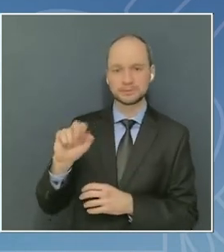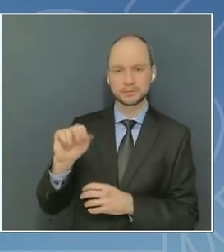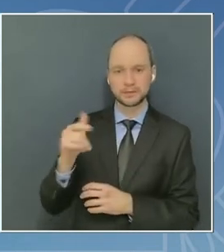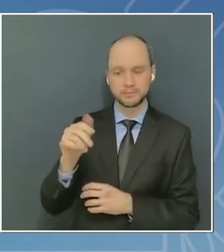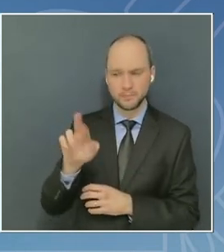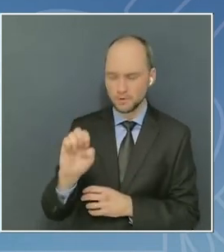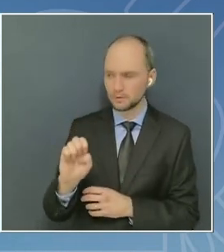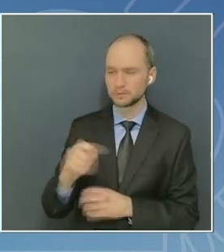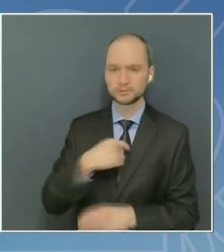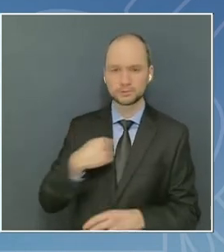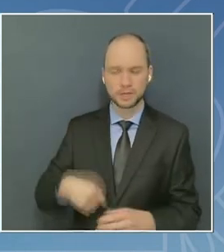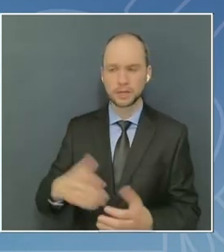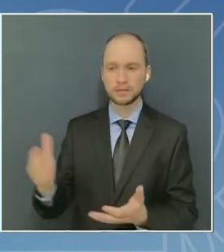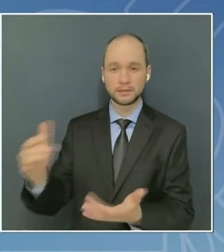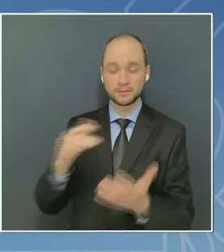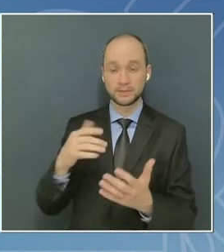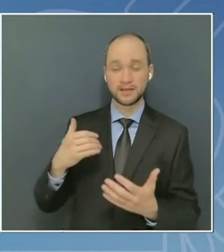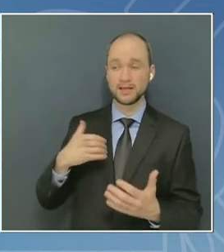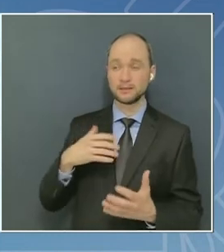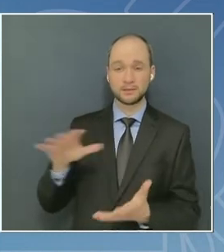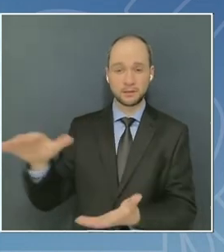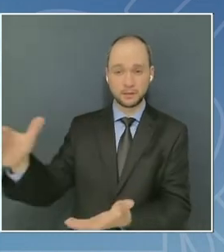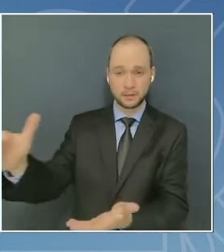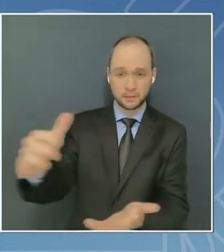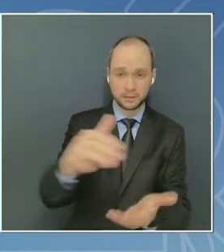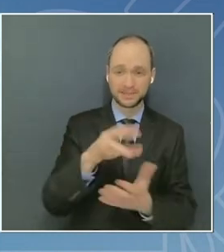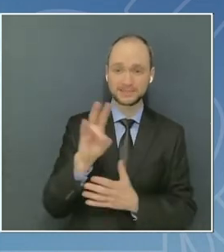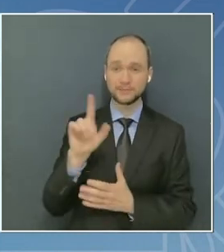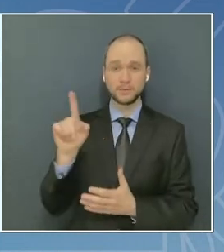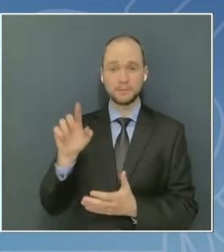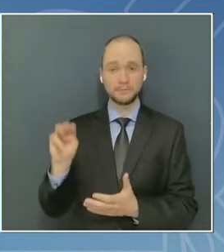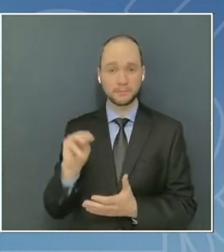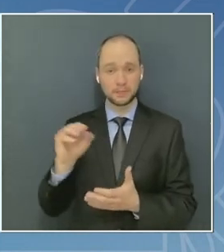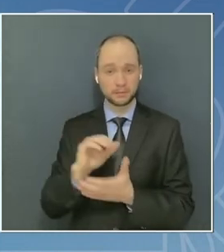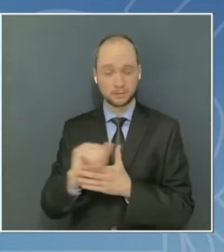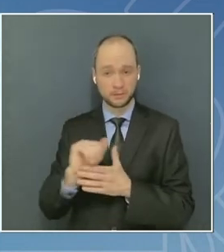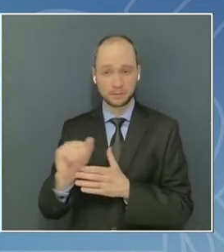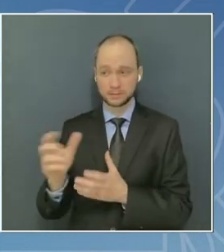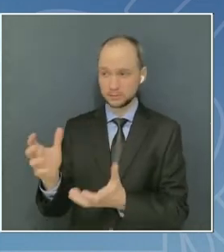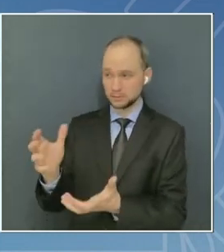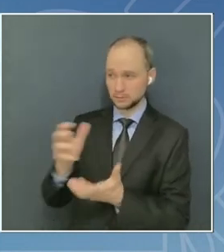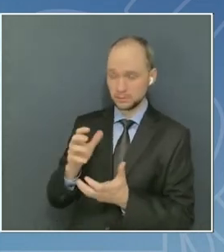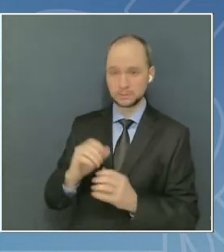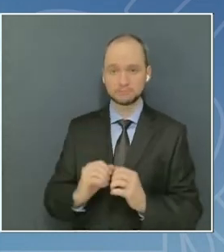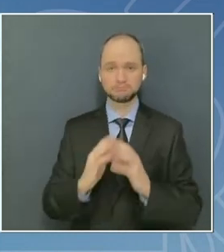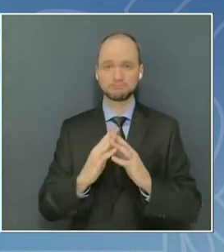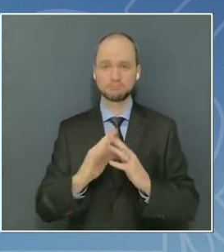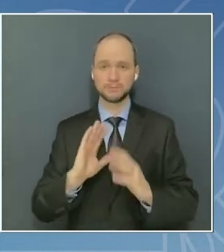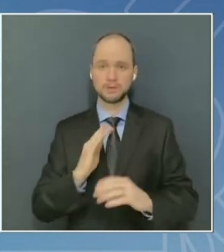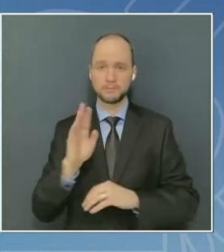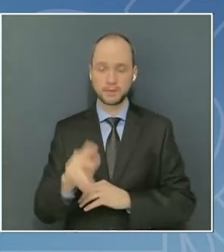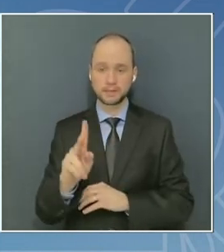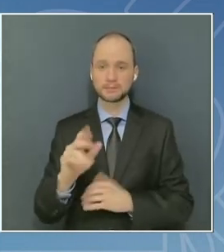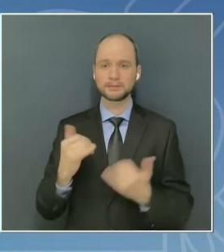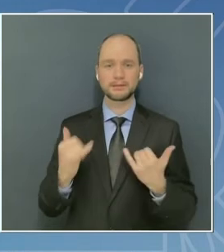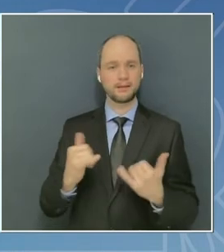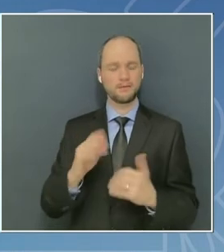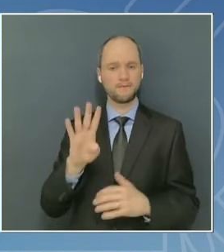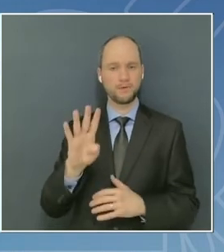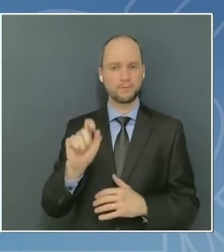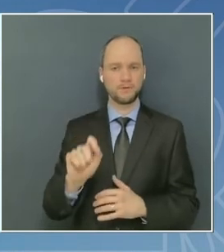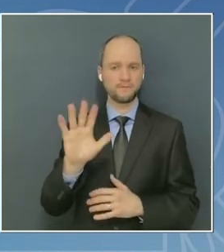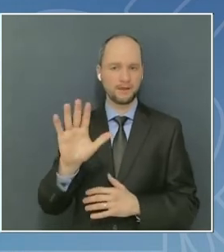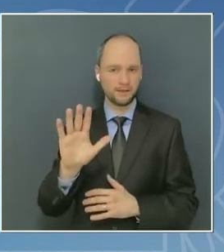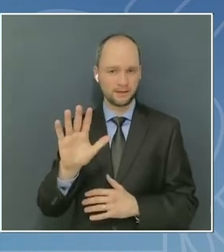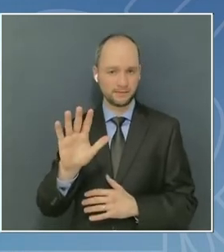barely $71 million, and we grow until today is $4.5 billion bank. It's still a community